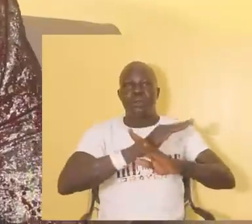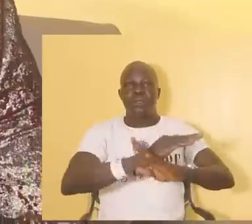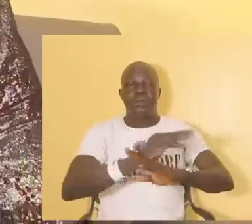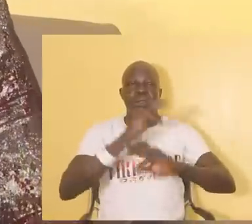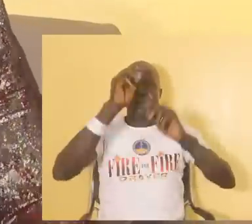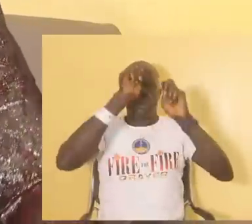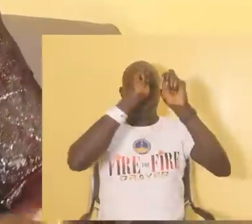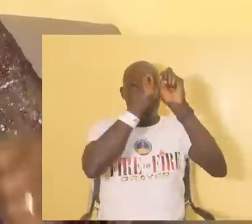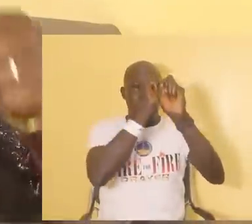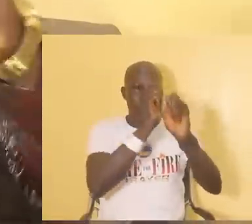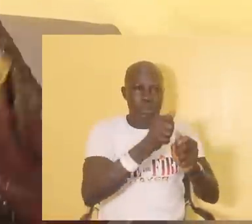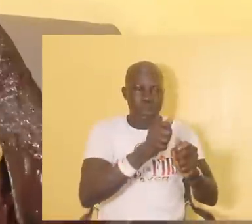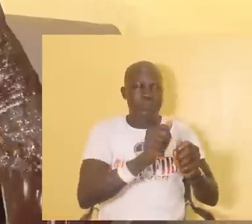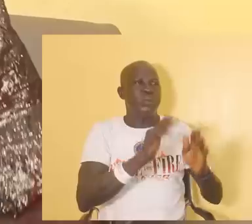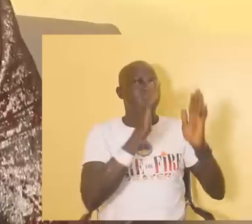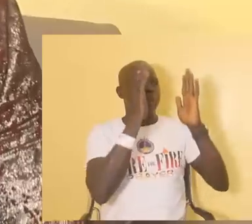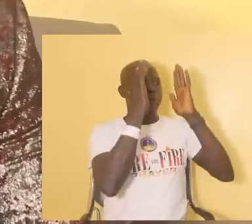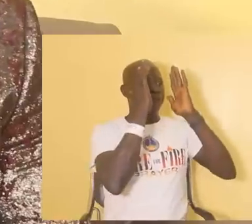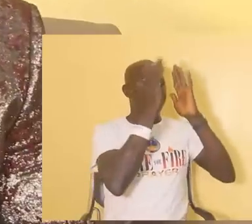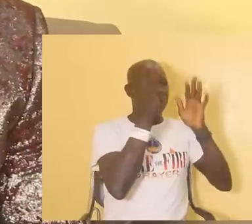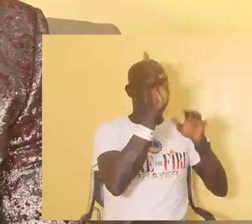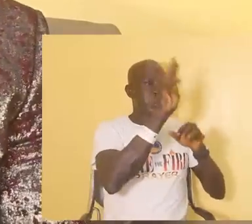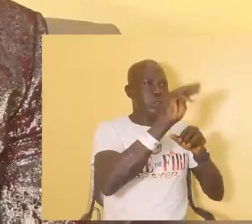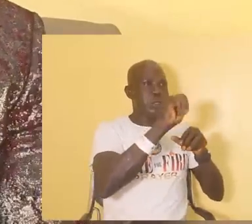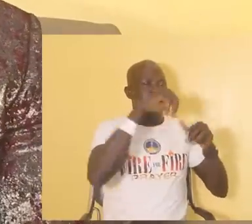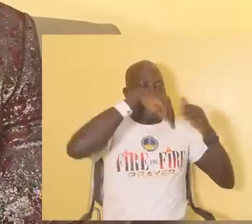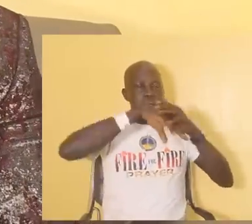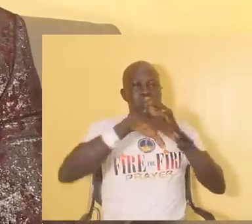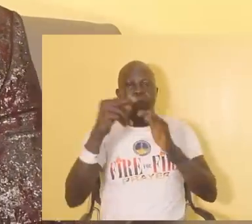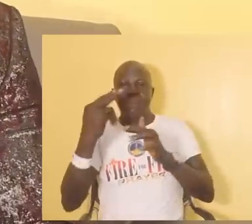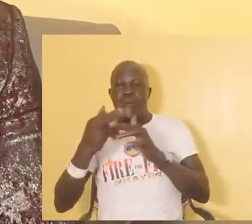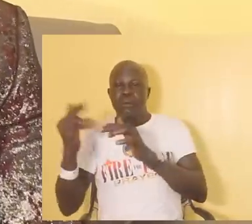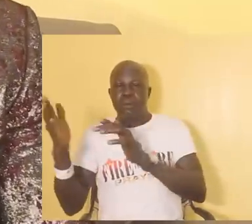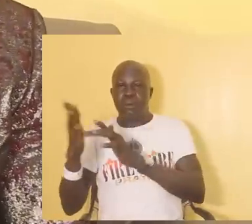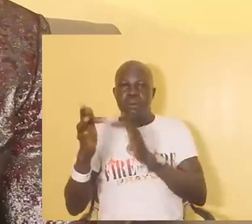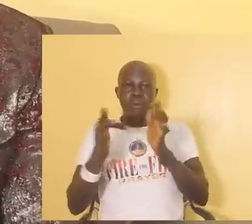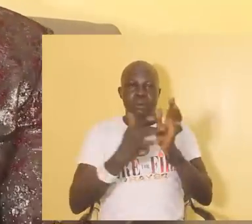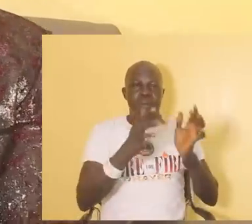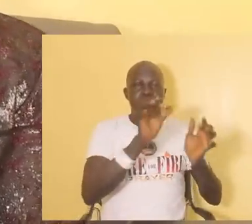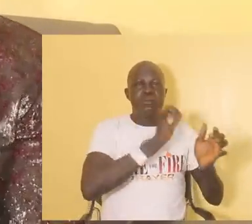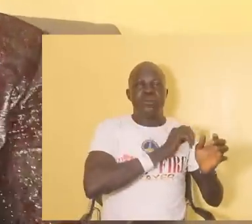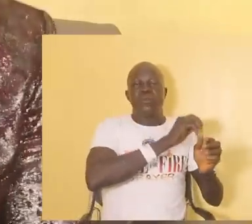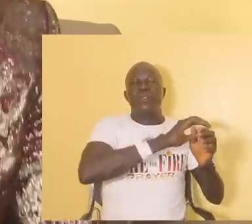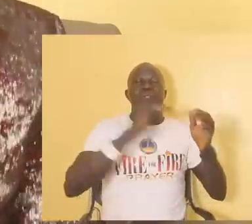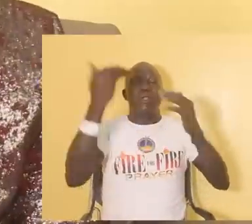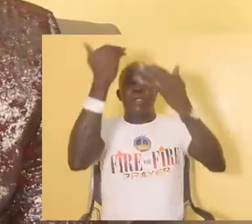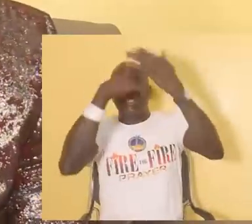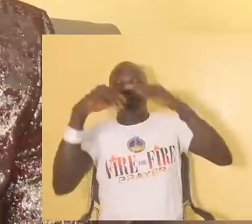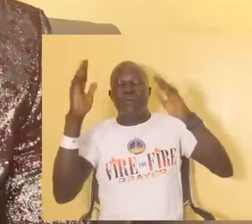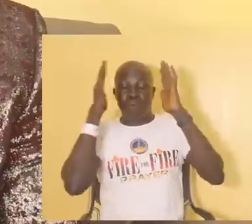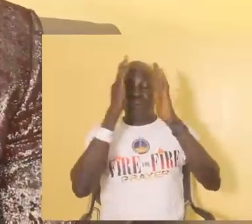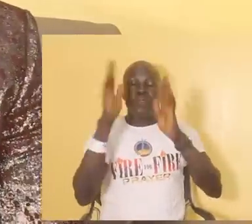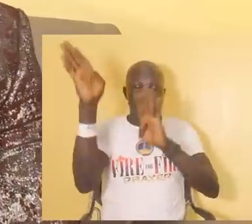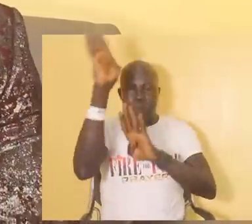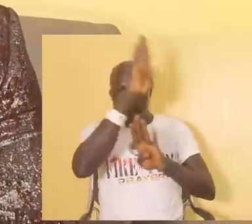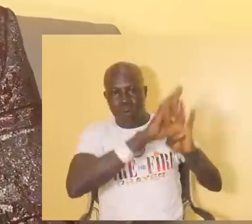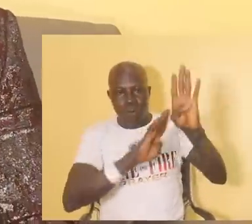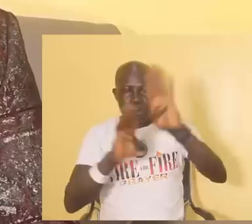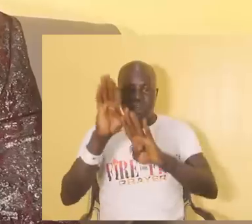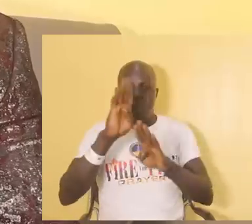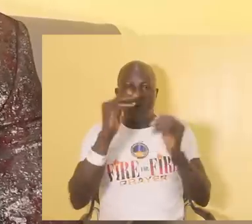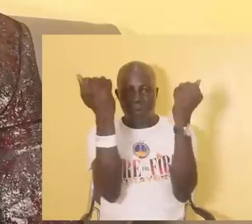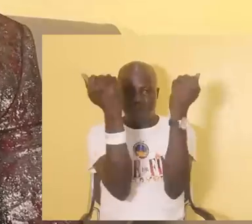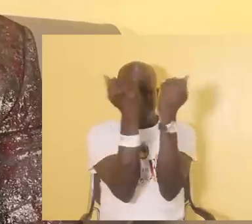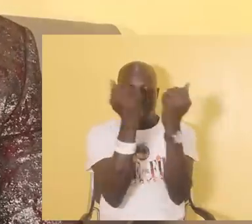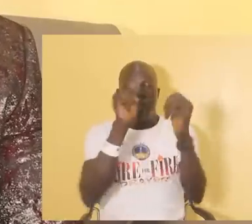delay your blessing, I praise them in the name of Jesus. Amen. Heaven will fight